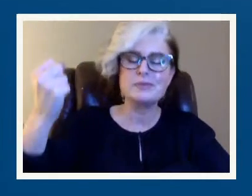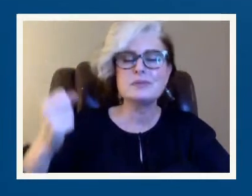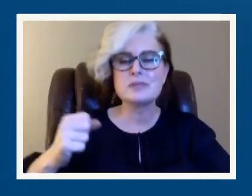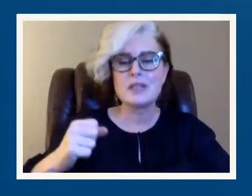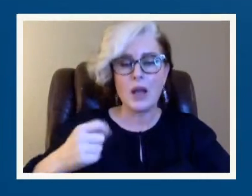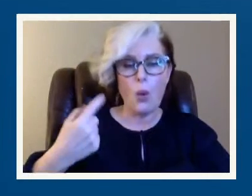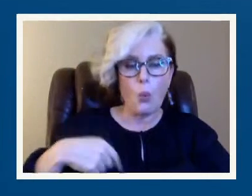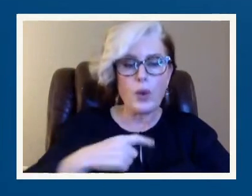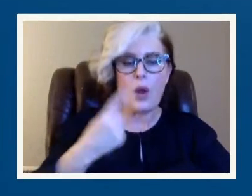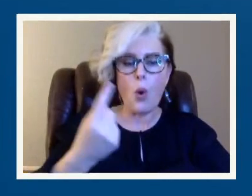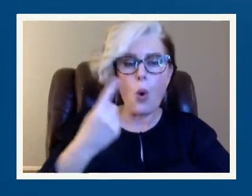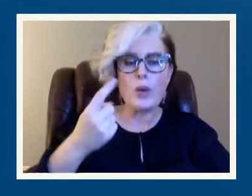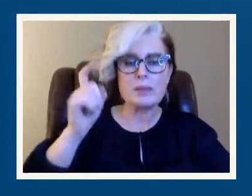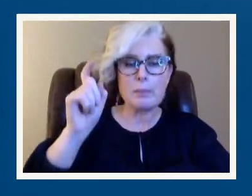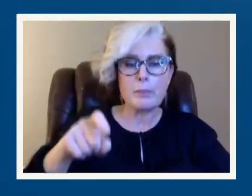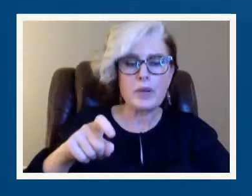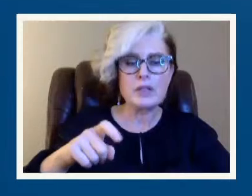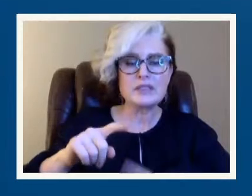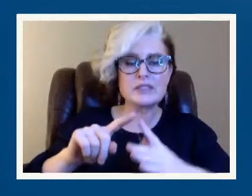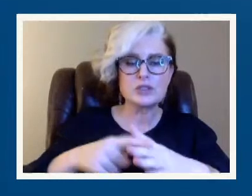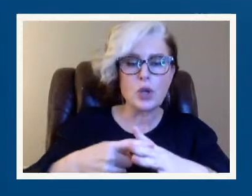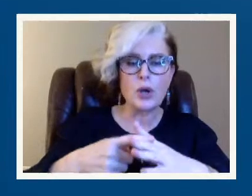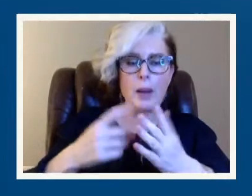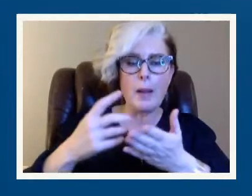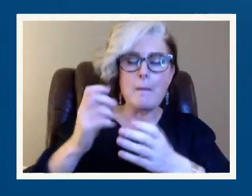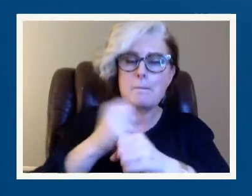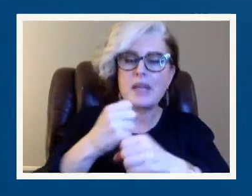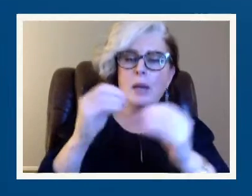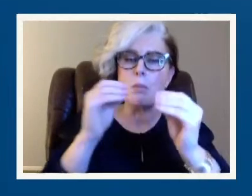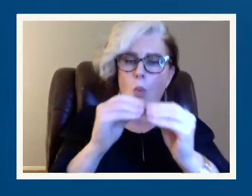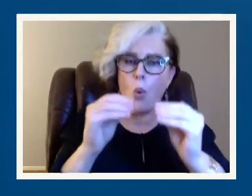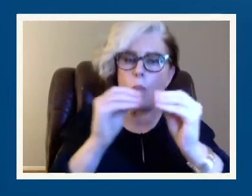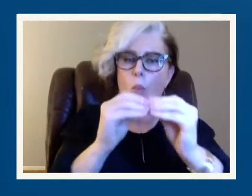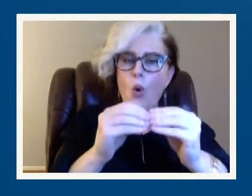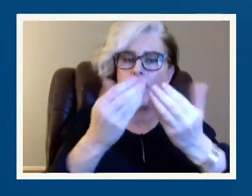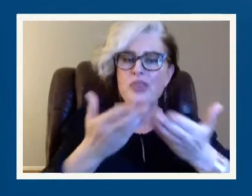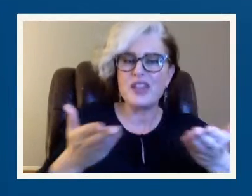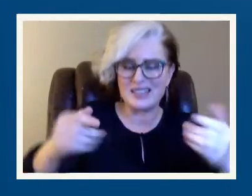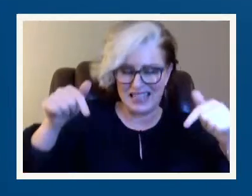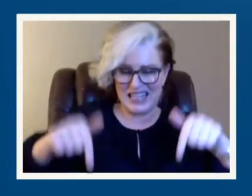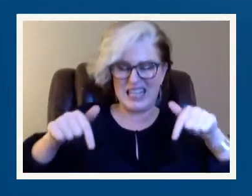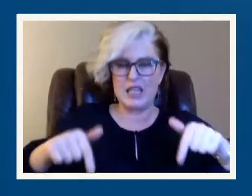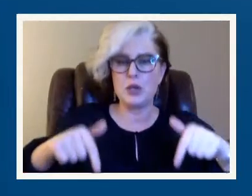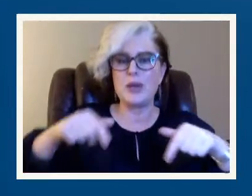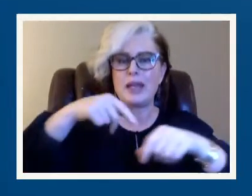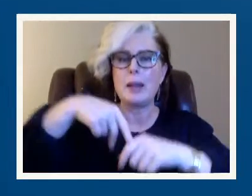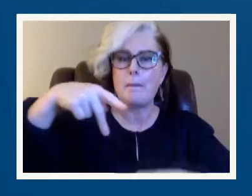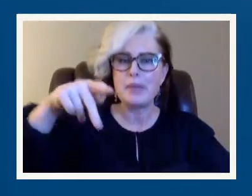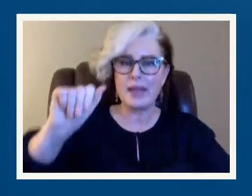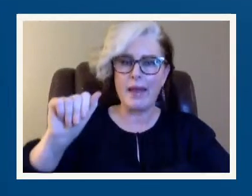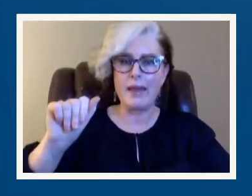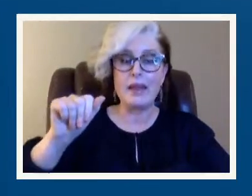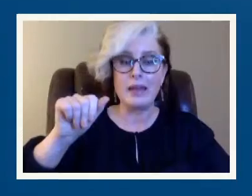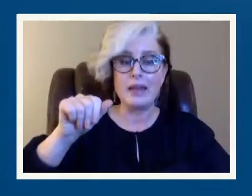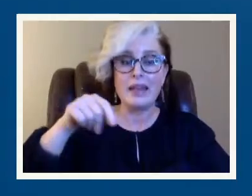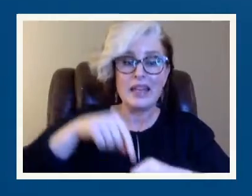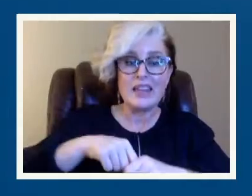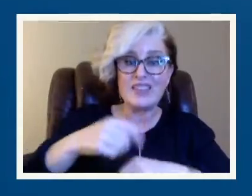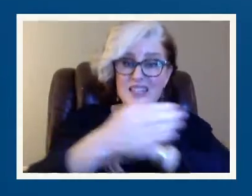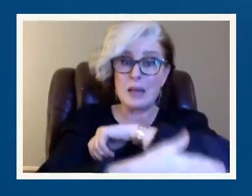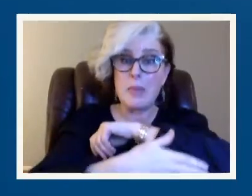we must always start making more and more things right here in Pennsylvania and right here in this